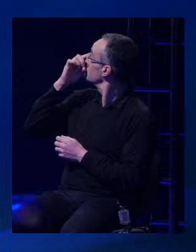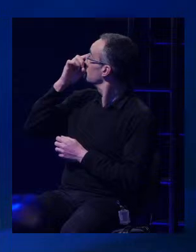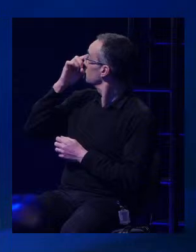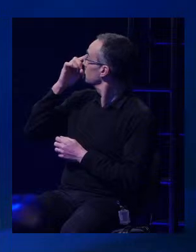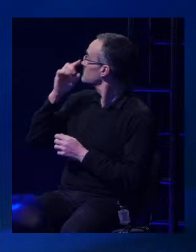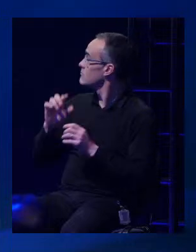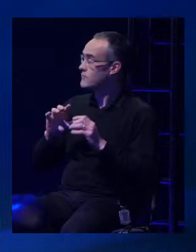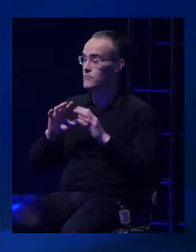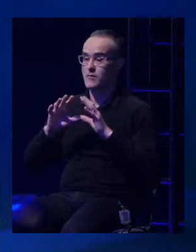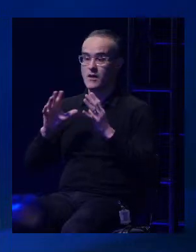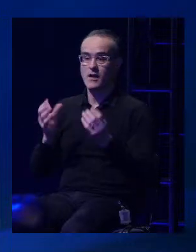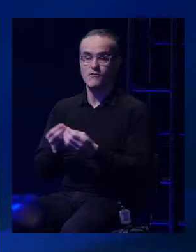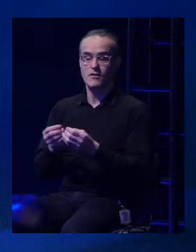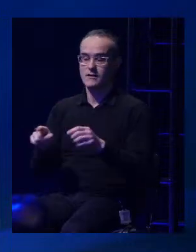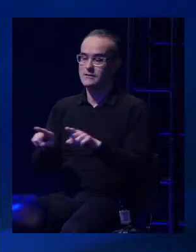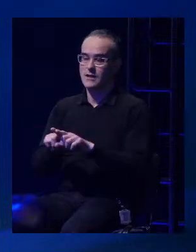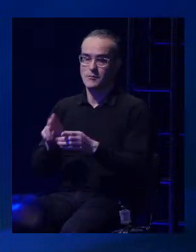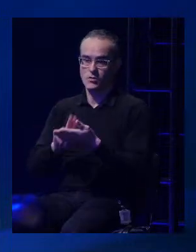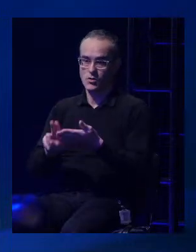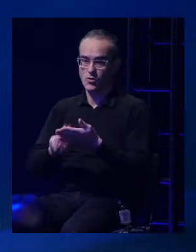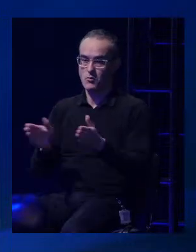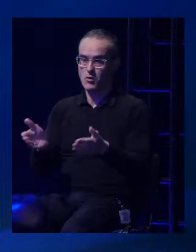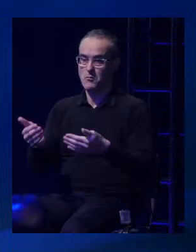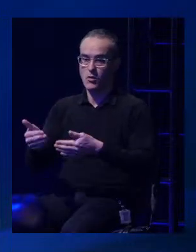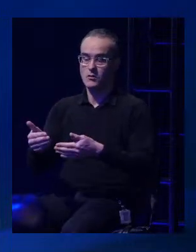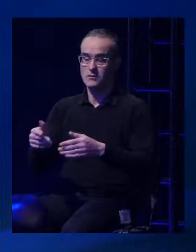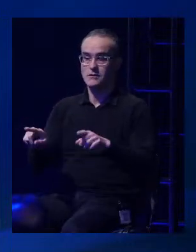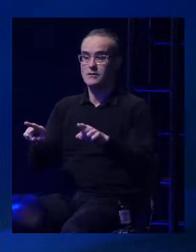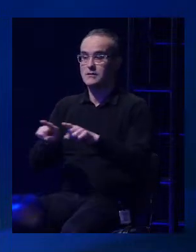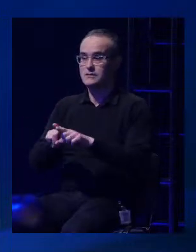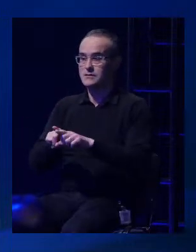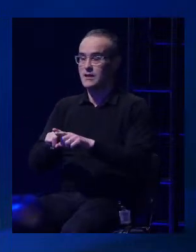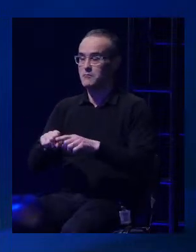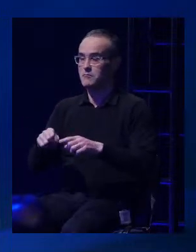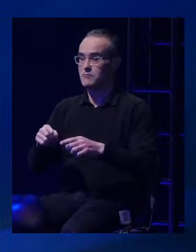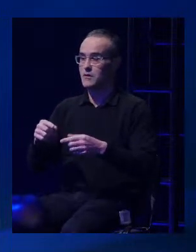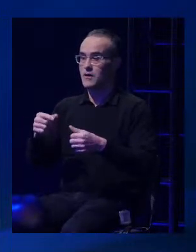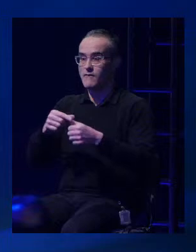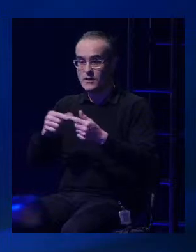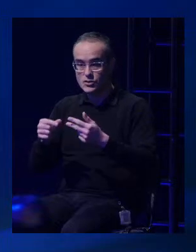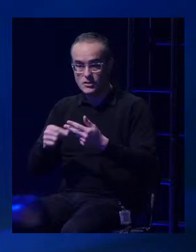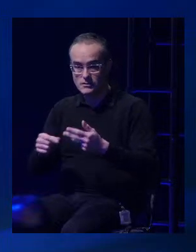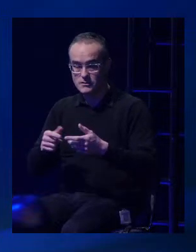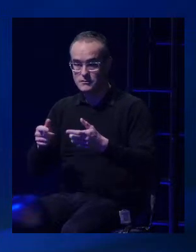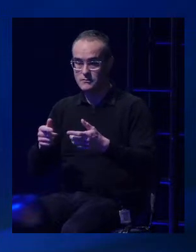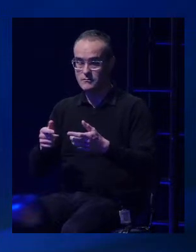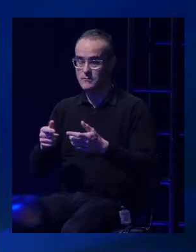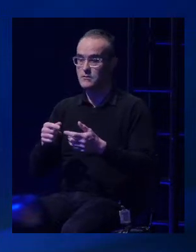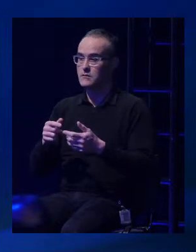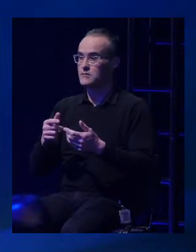And everything is the same as the normal one. You've pretty much got the same feature set within there.